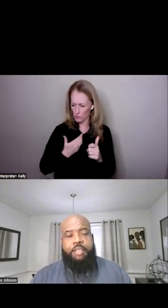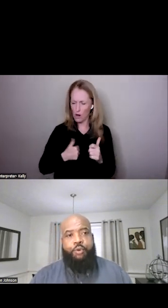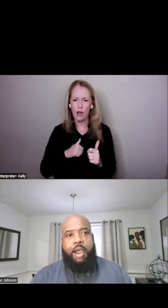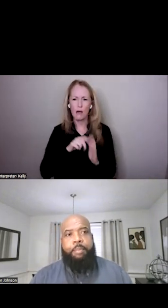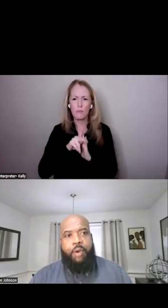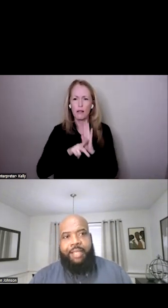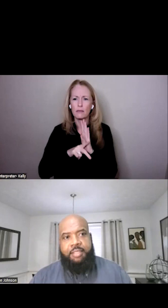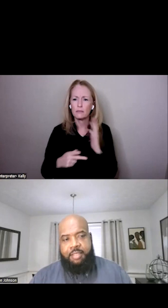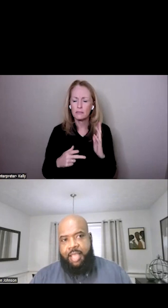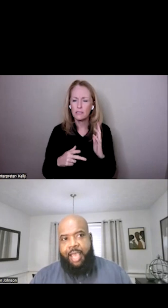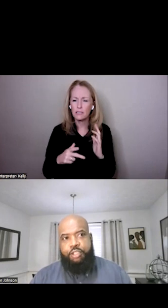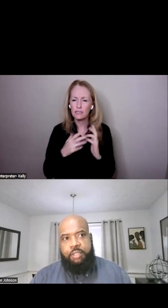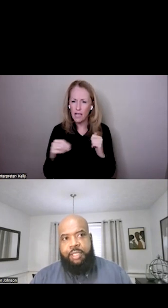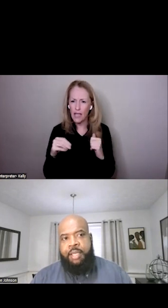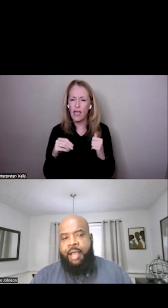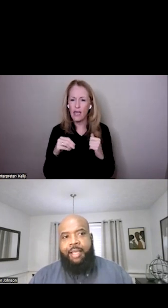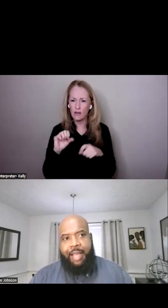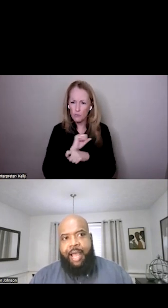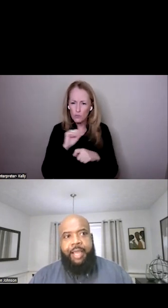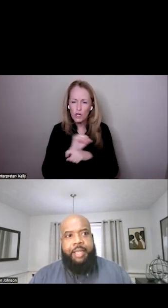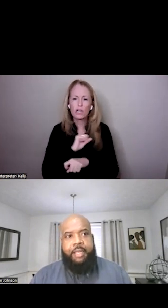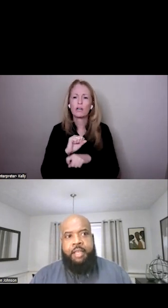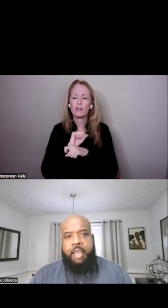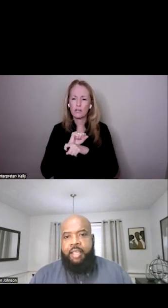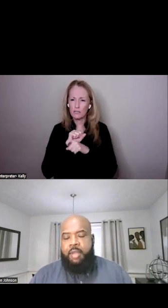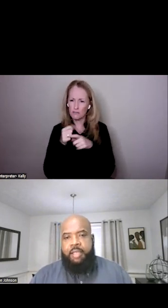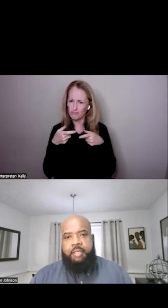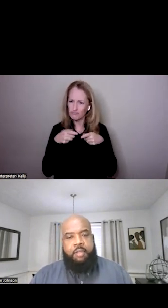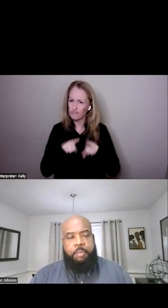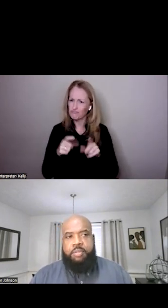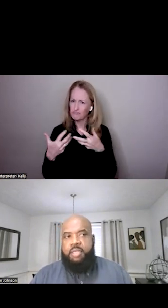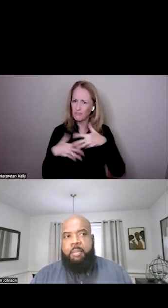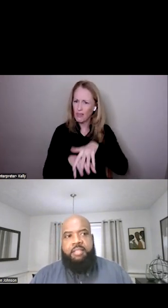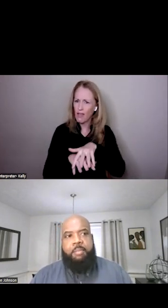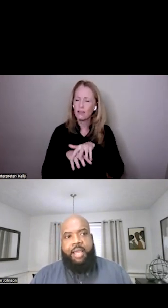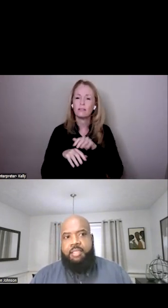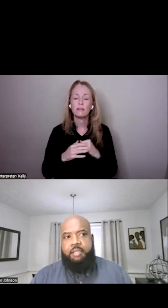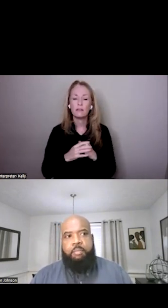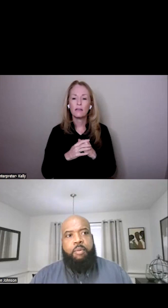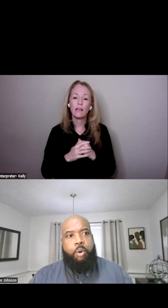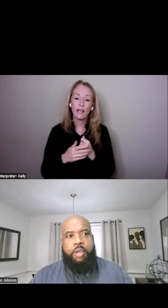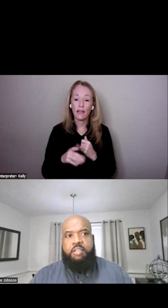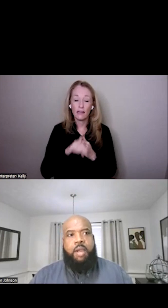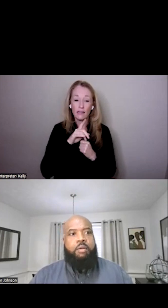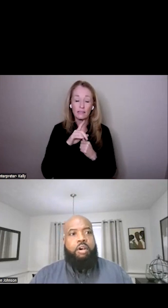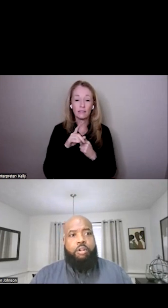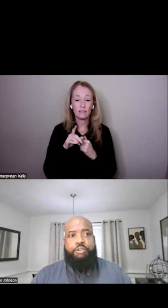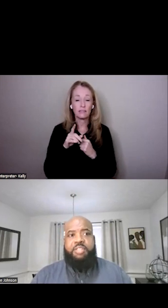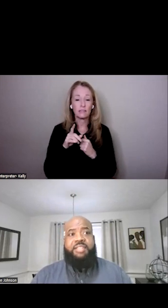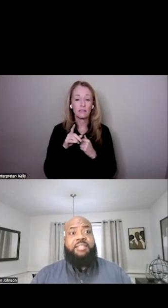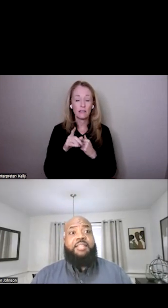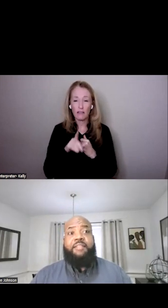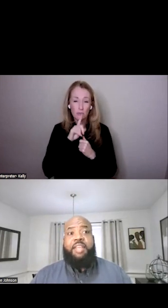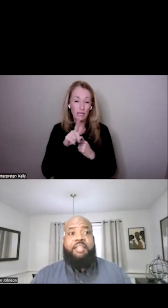policies and do our practices actually align? And the presenter made some excellent points around